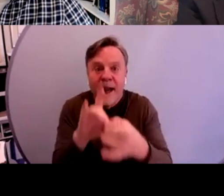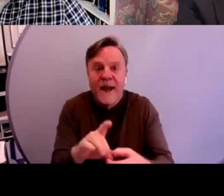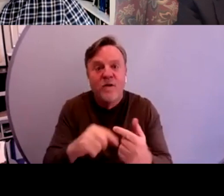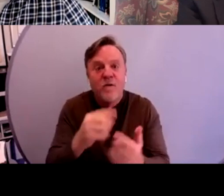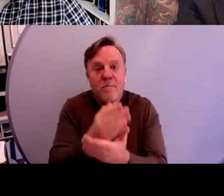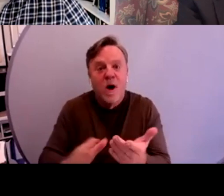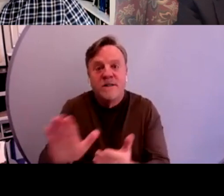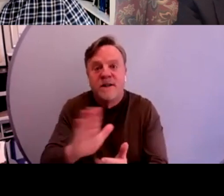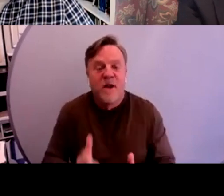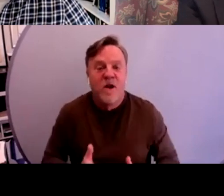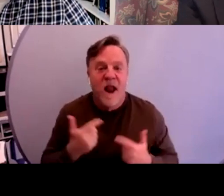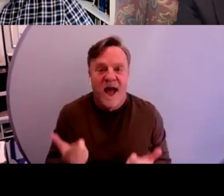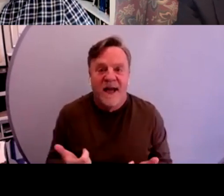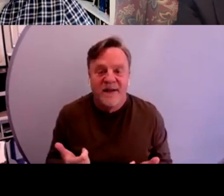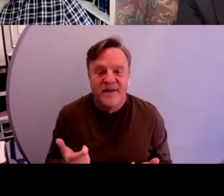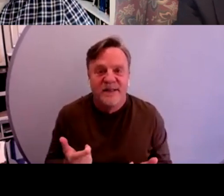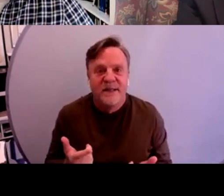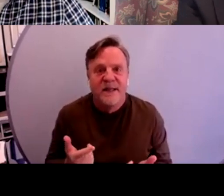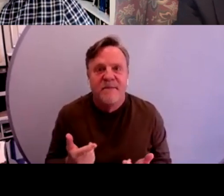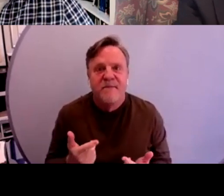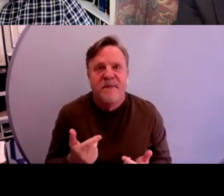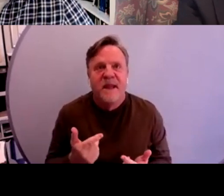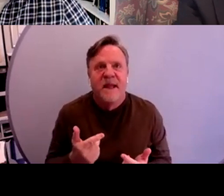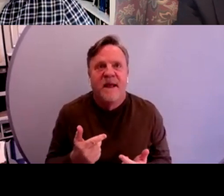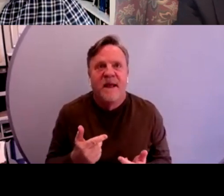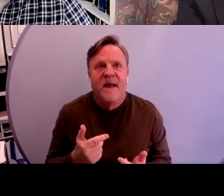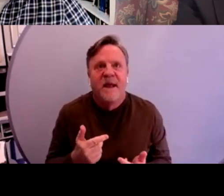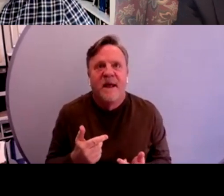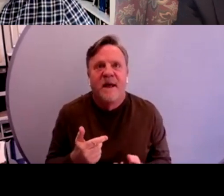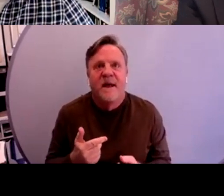their lives that